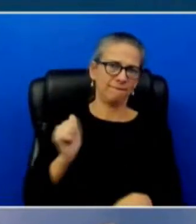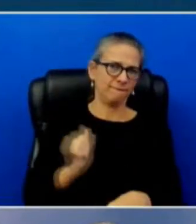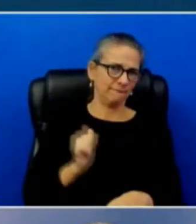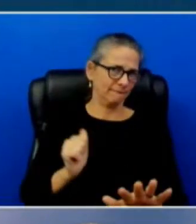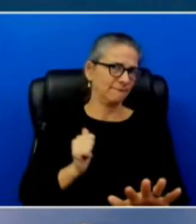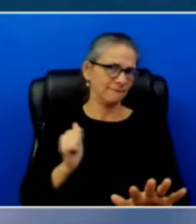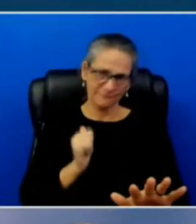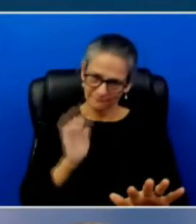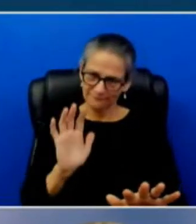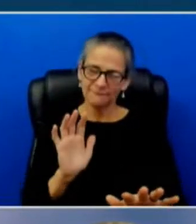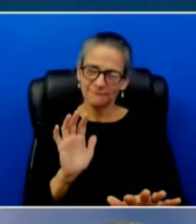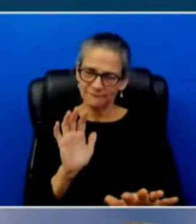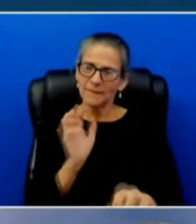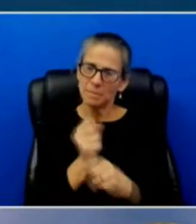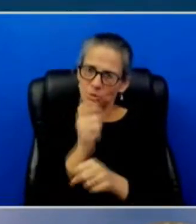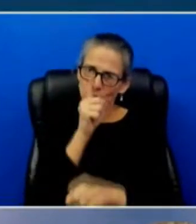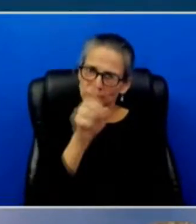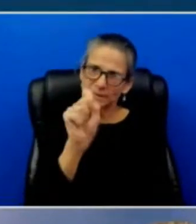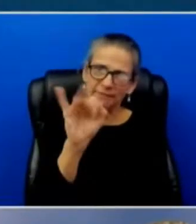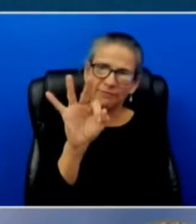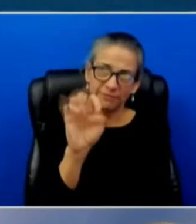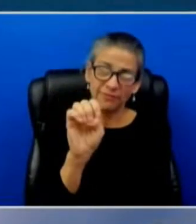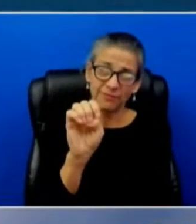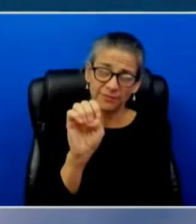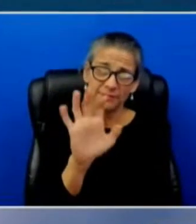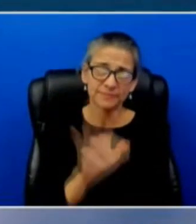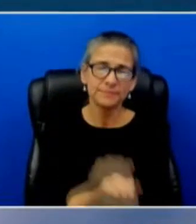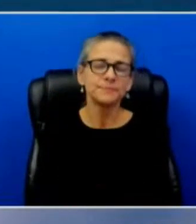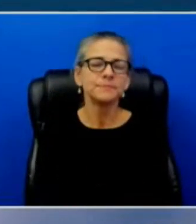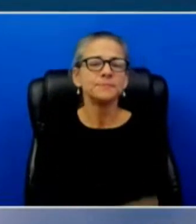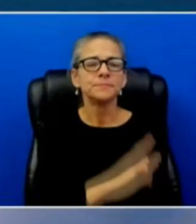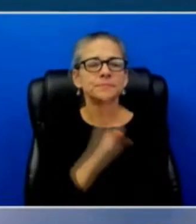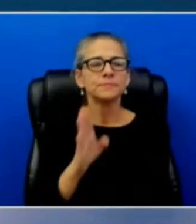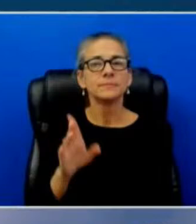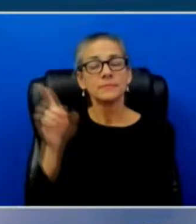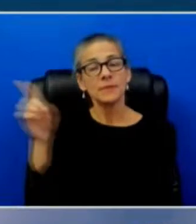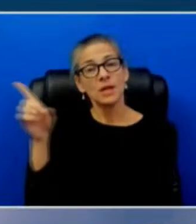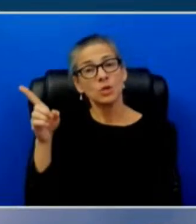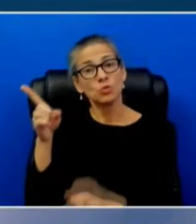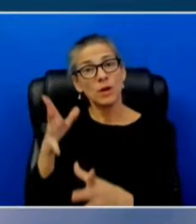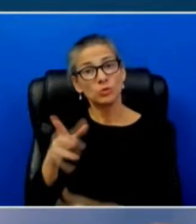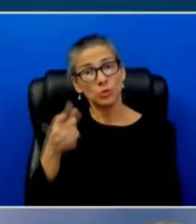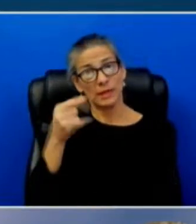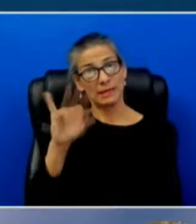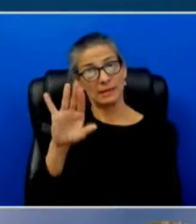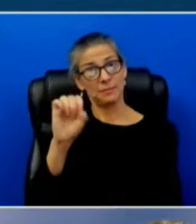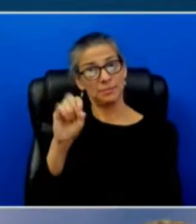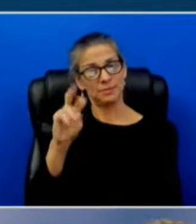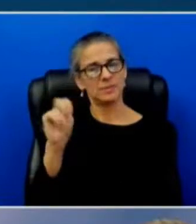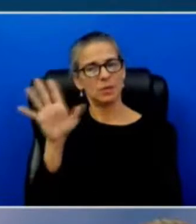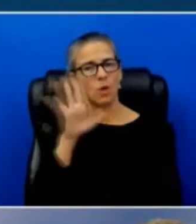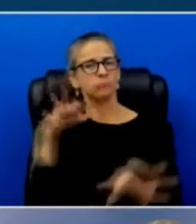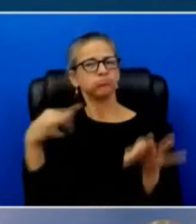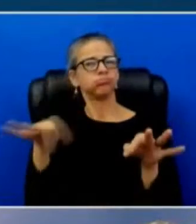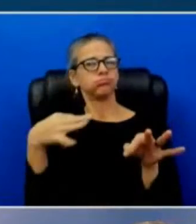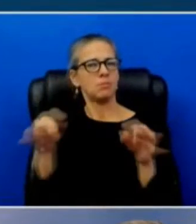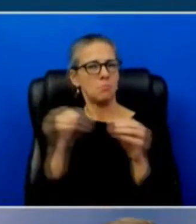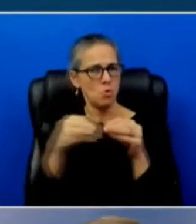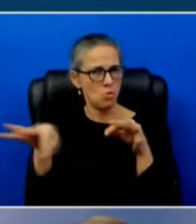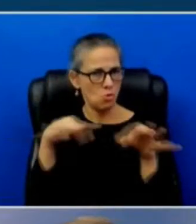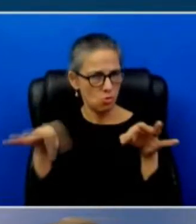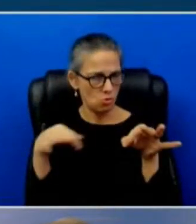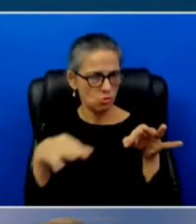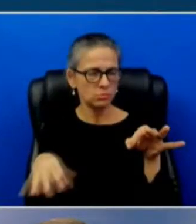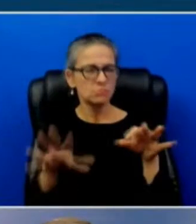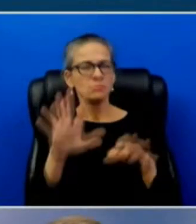are safe. And finally, Director Gibson will go through the next piece too, but be careful